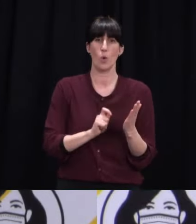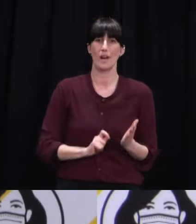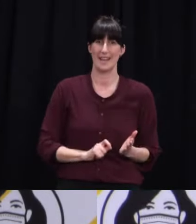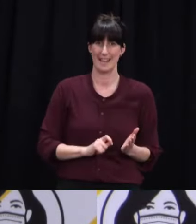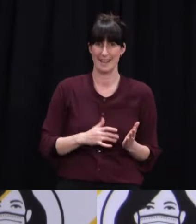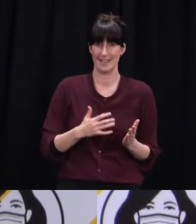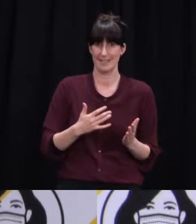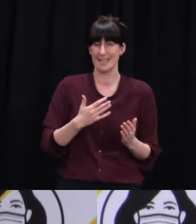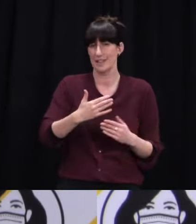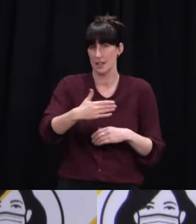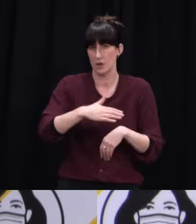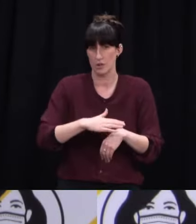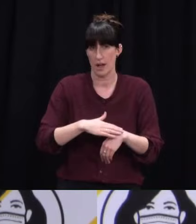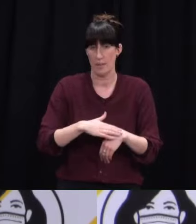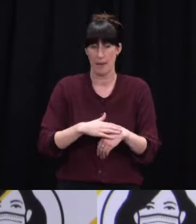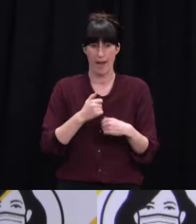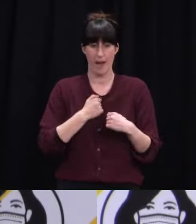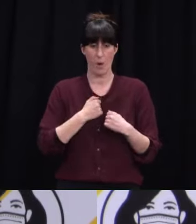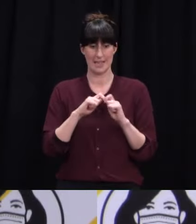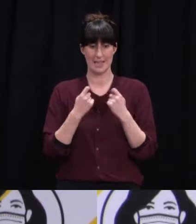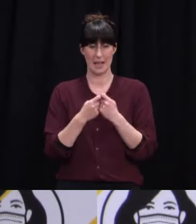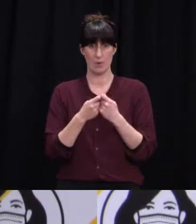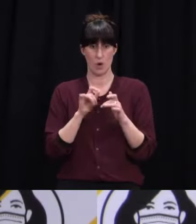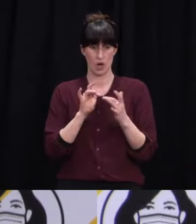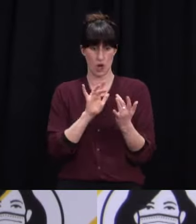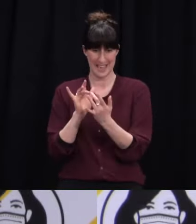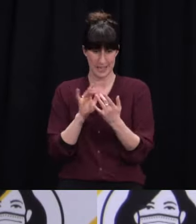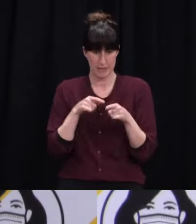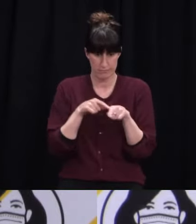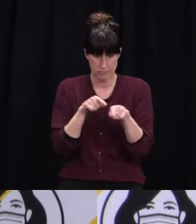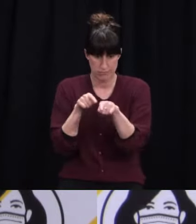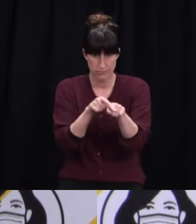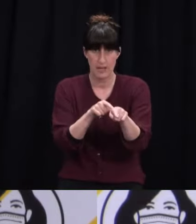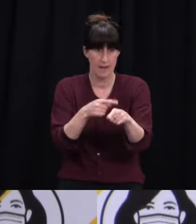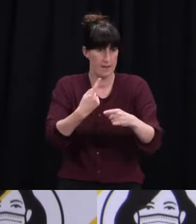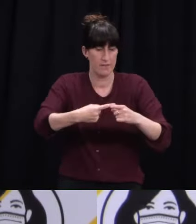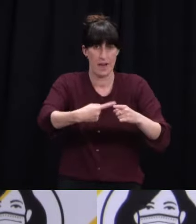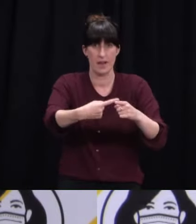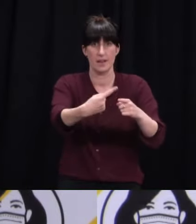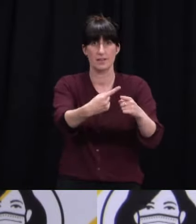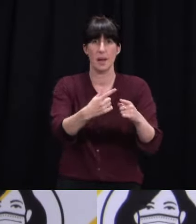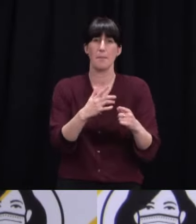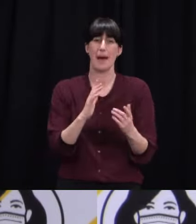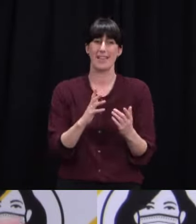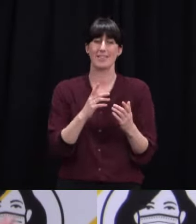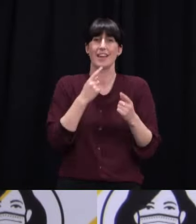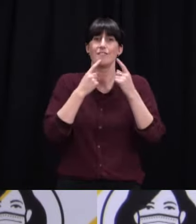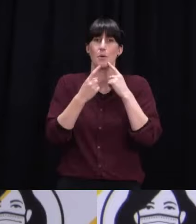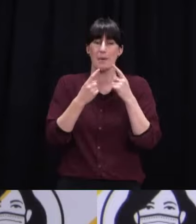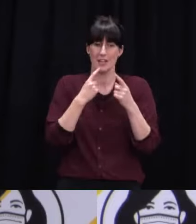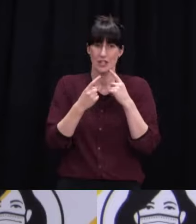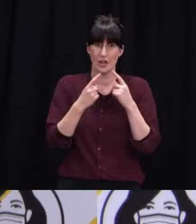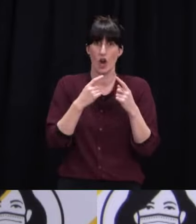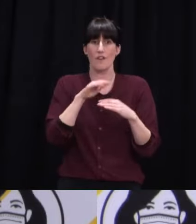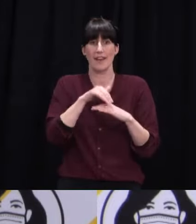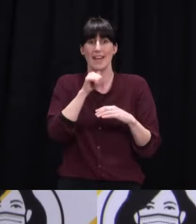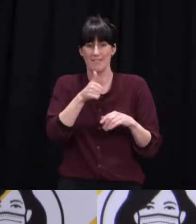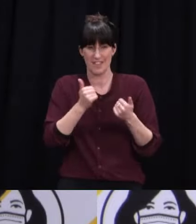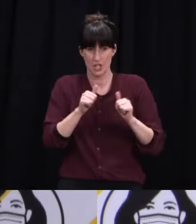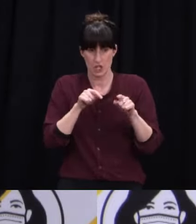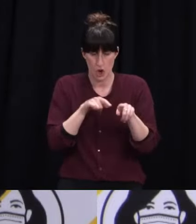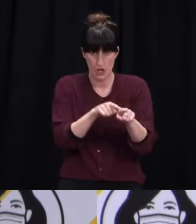But our contact tracers are working at pace to get that information, but there can be a bit of a delay in sharing that forward. So, After the delay's good